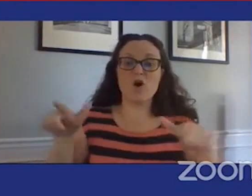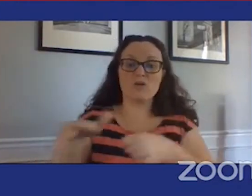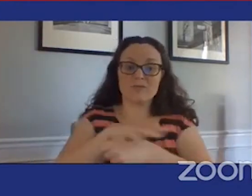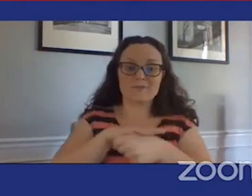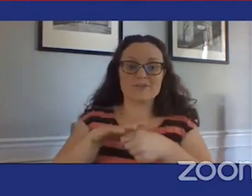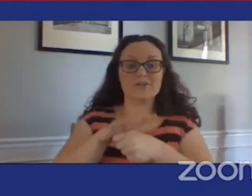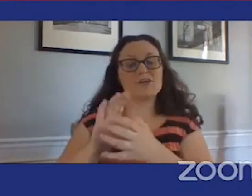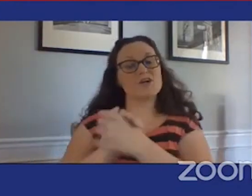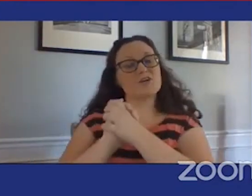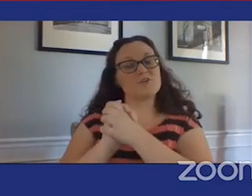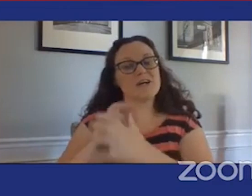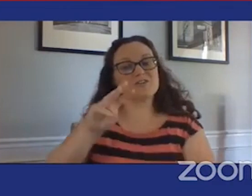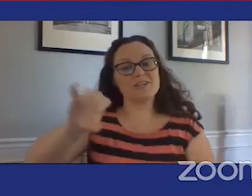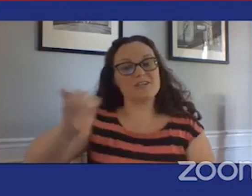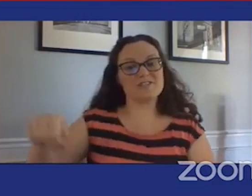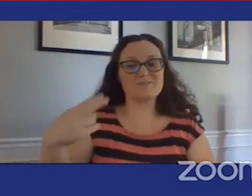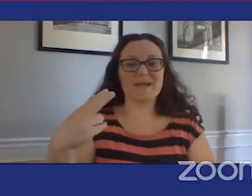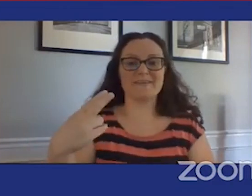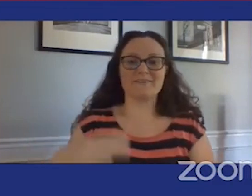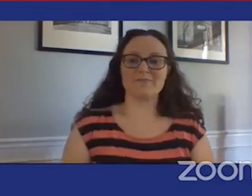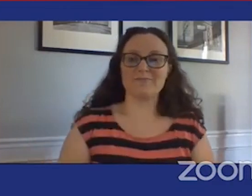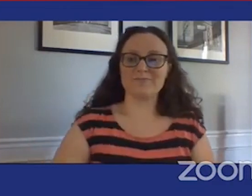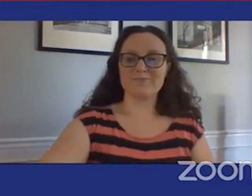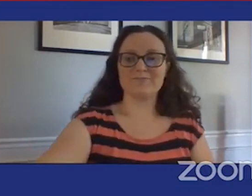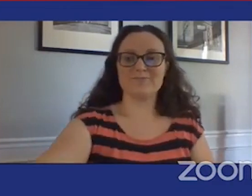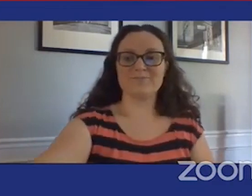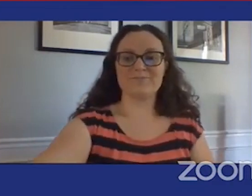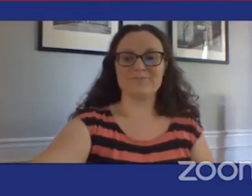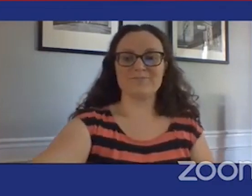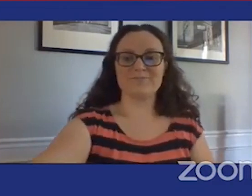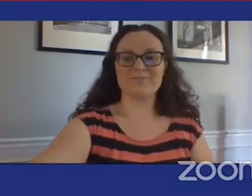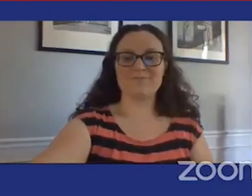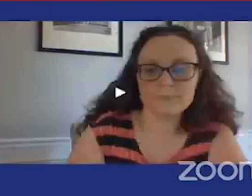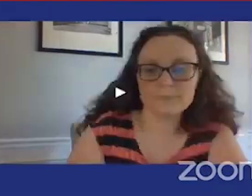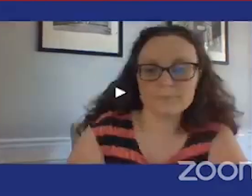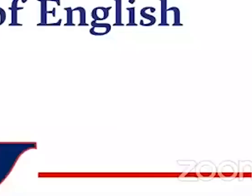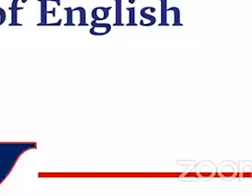inspiration for all around her. Congratulations, Myla.